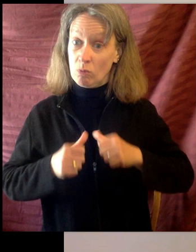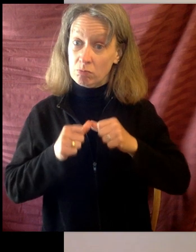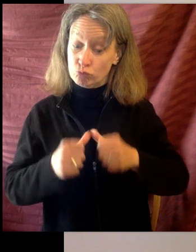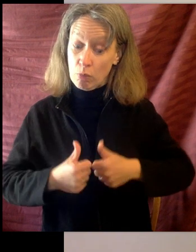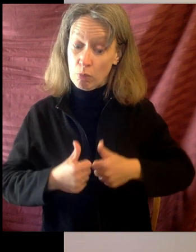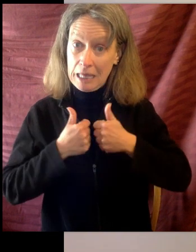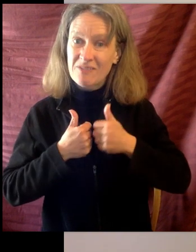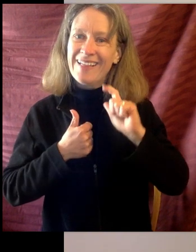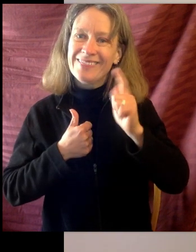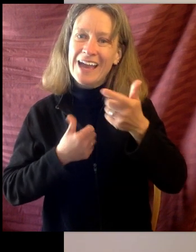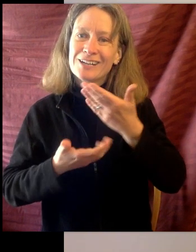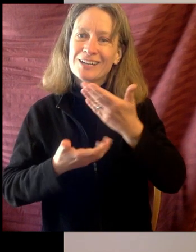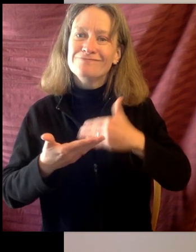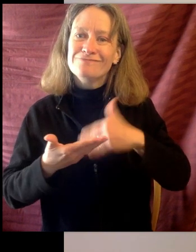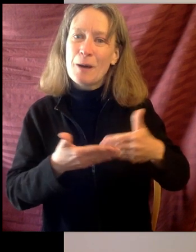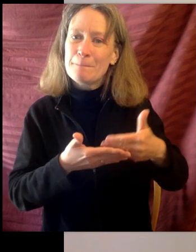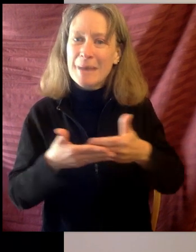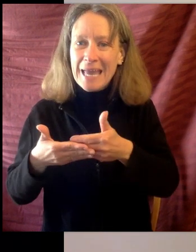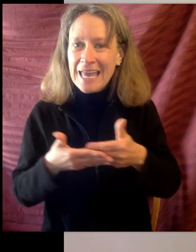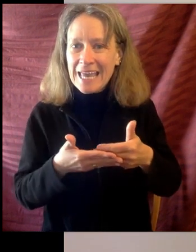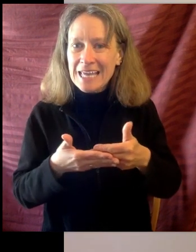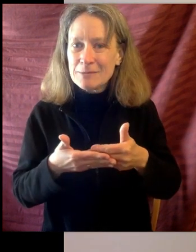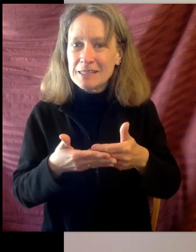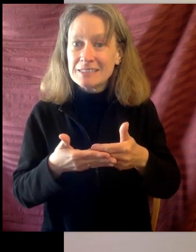then your babies